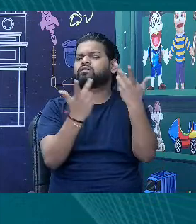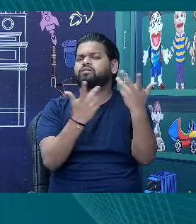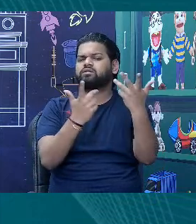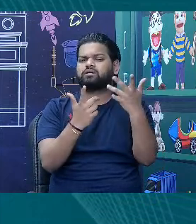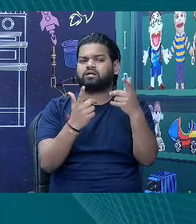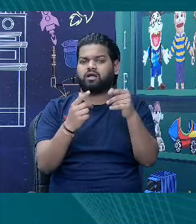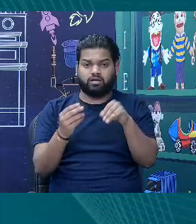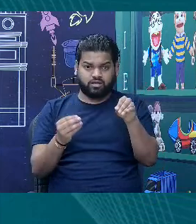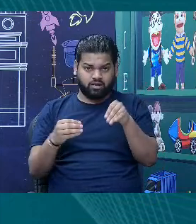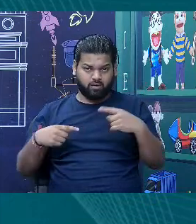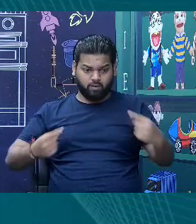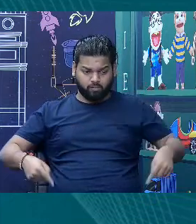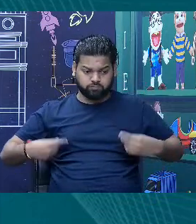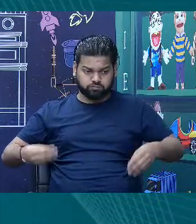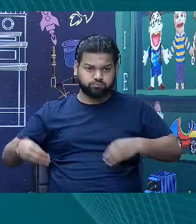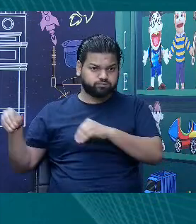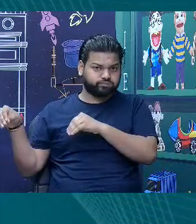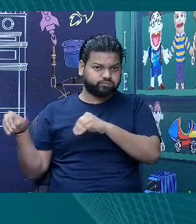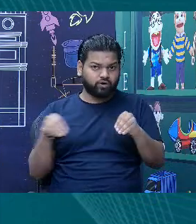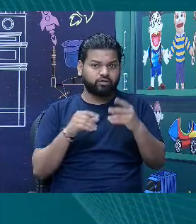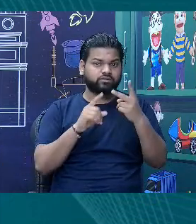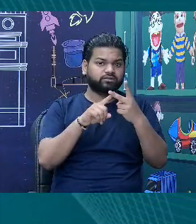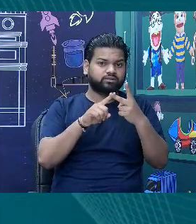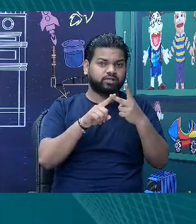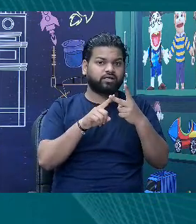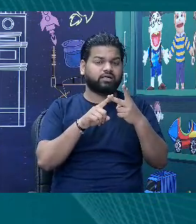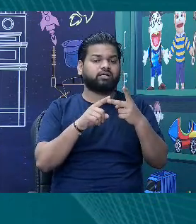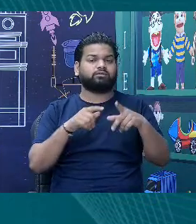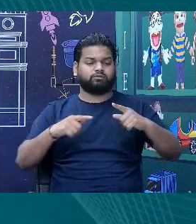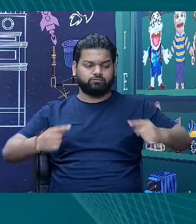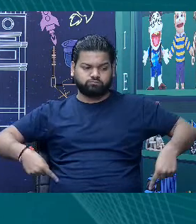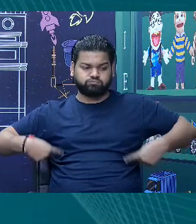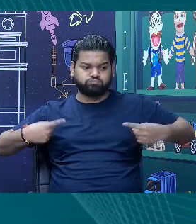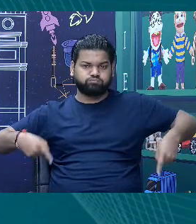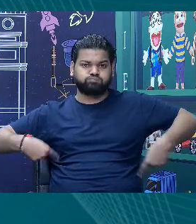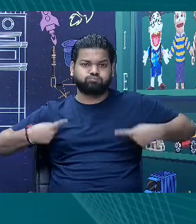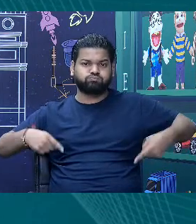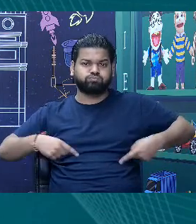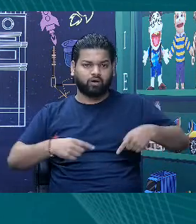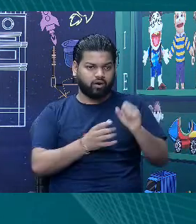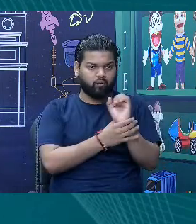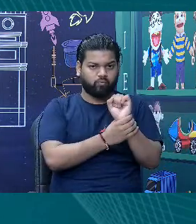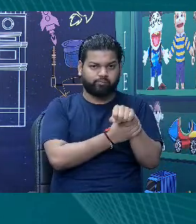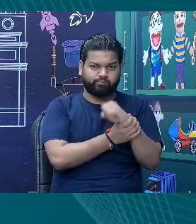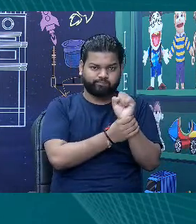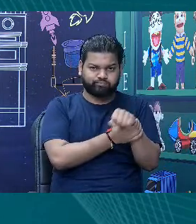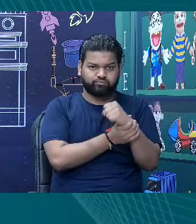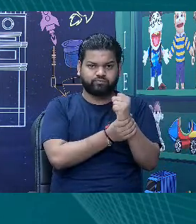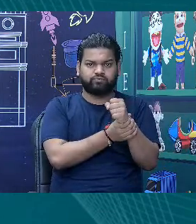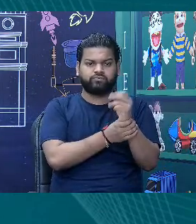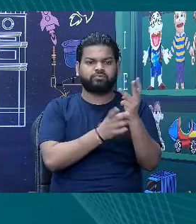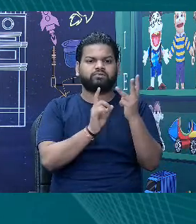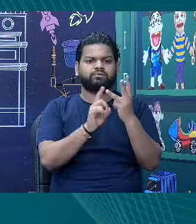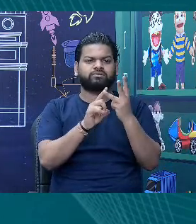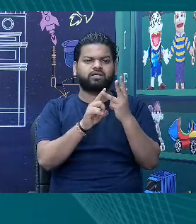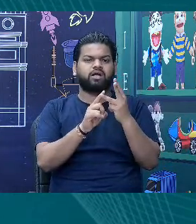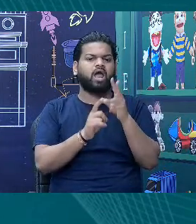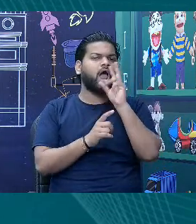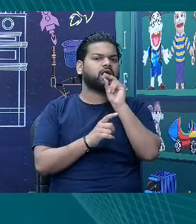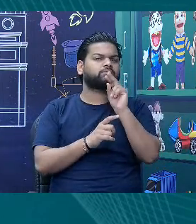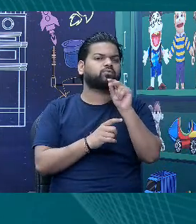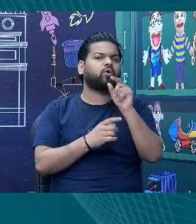the wheelchair and turning the wrist, or B, standing up and walking, or C, speaking and